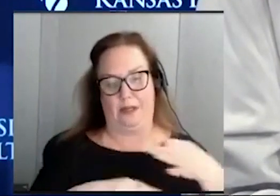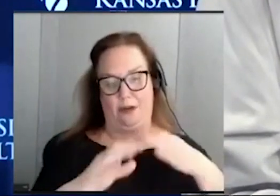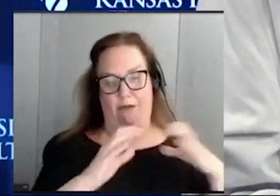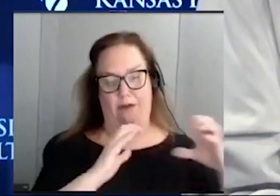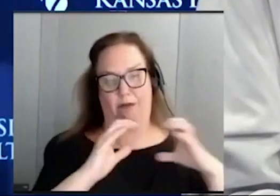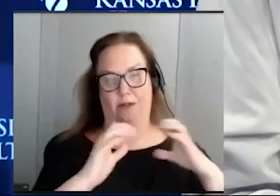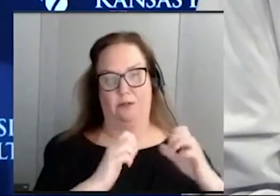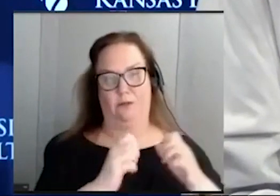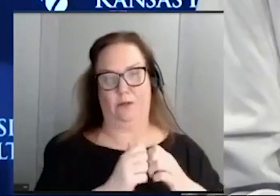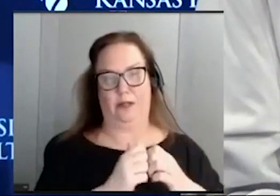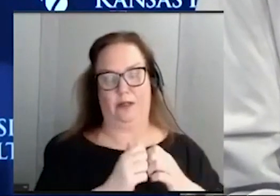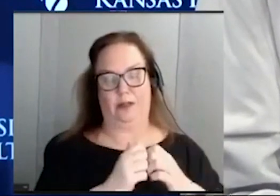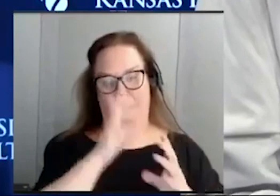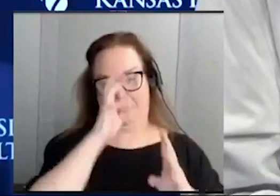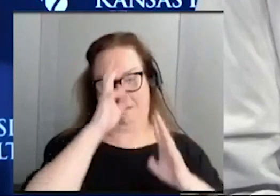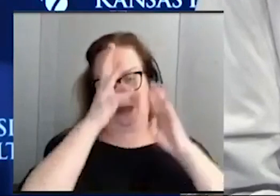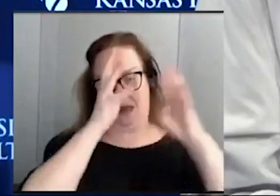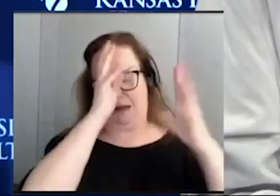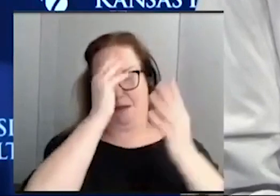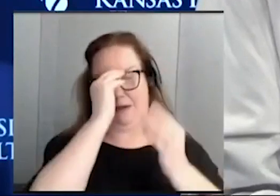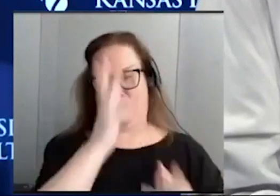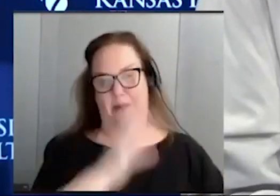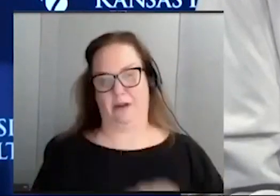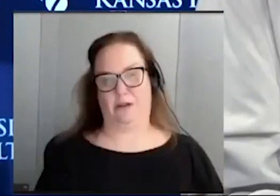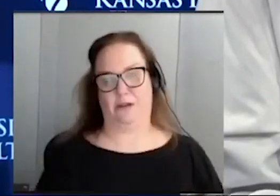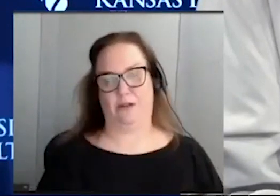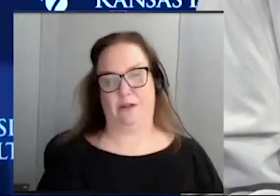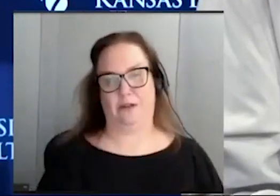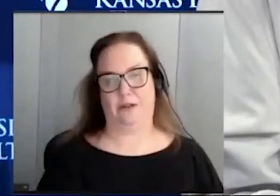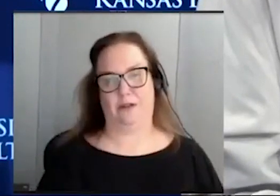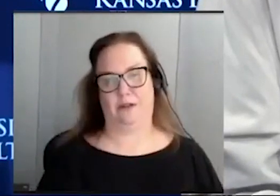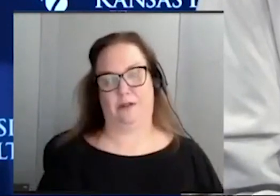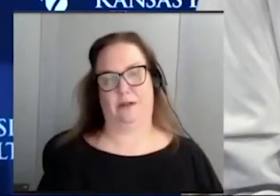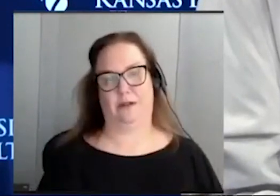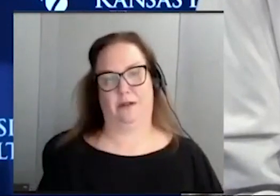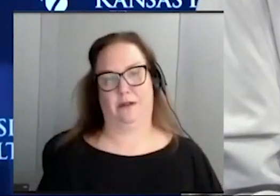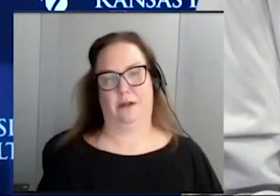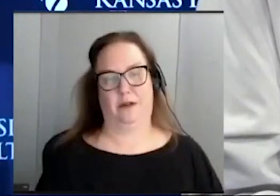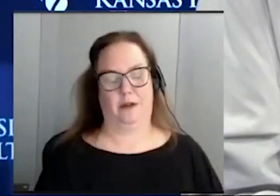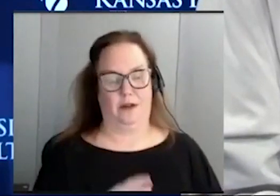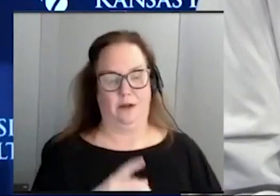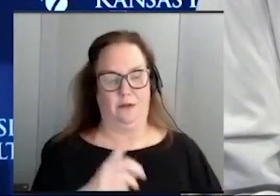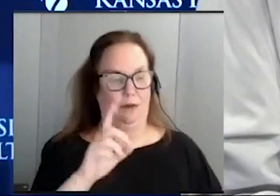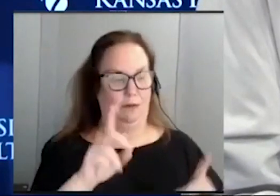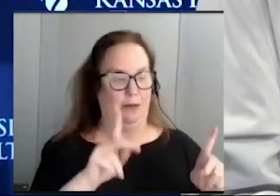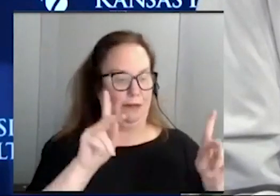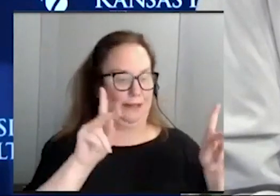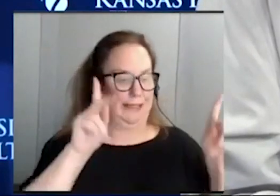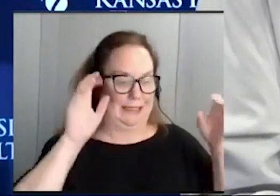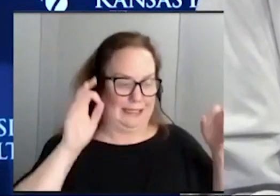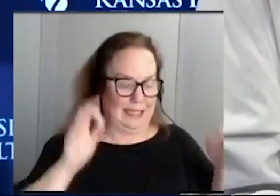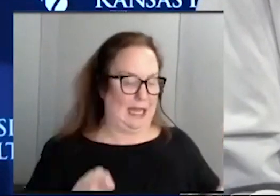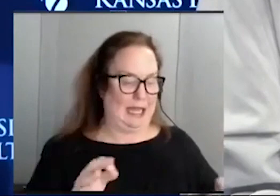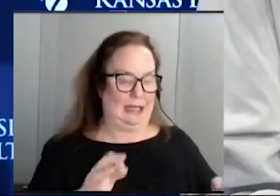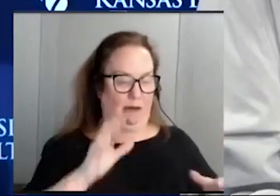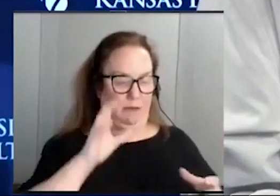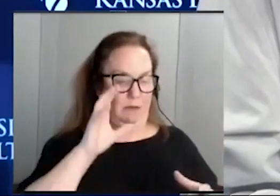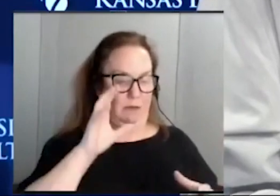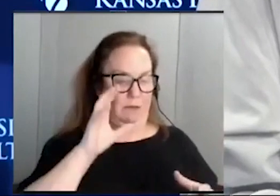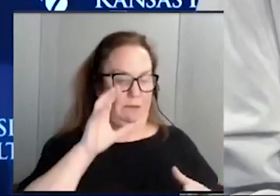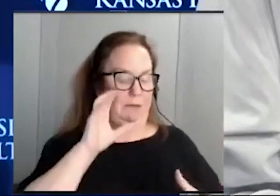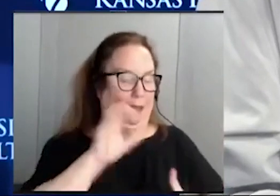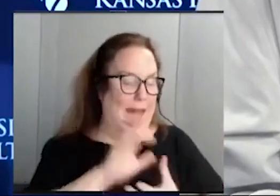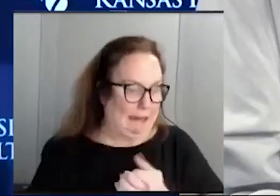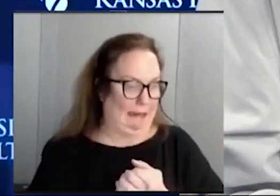made-up information. And when people, to Neil's point, when people just decide they're going to believe the made-up information, what occurs is